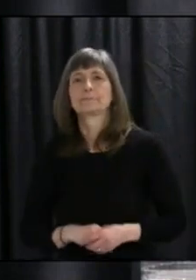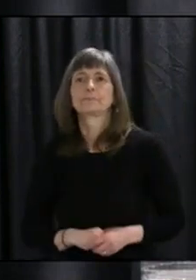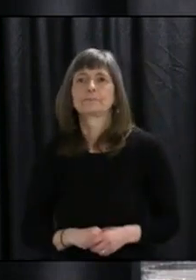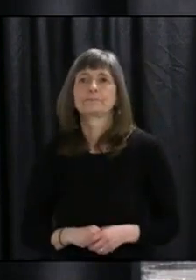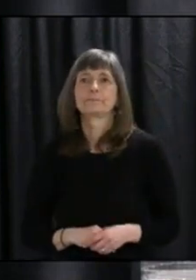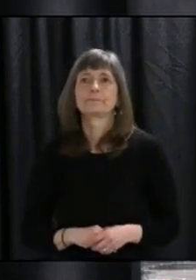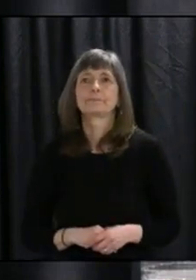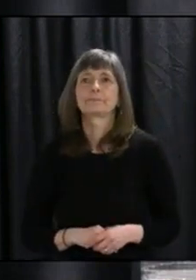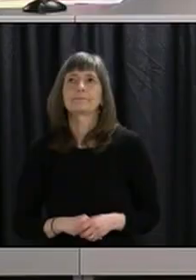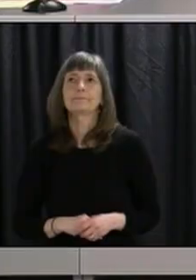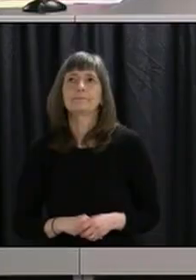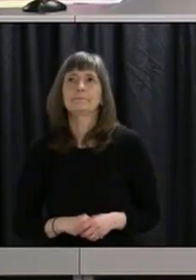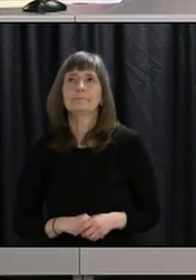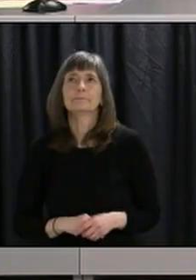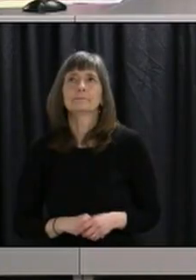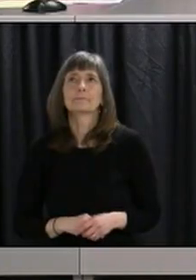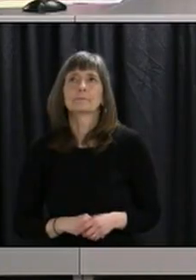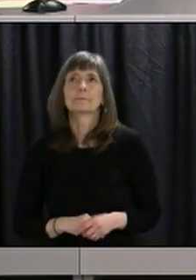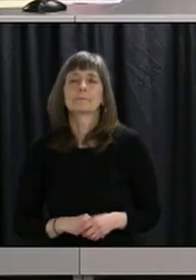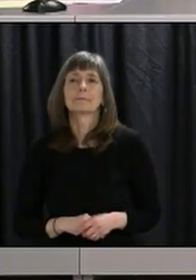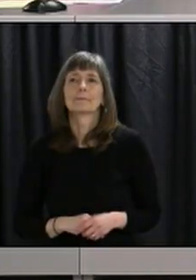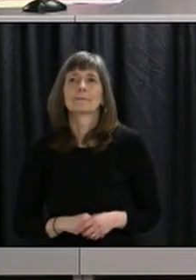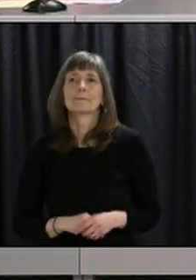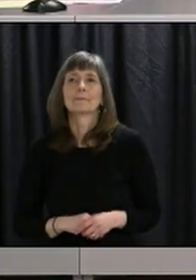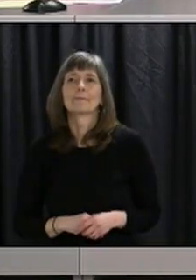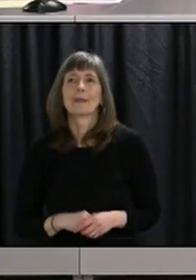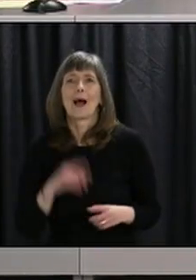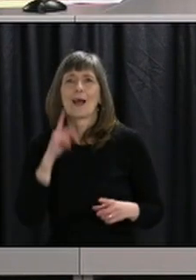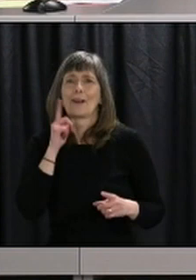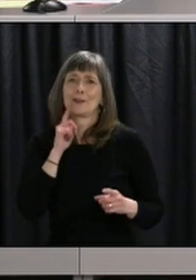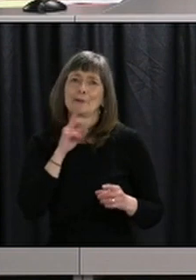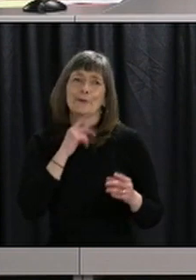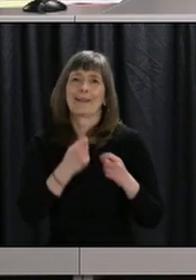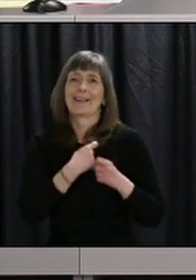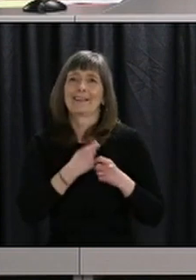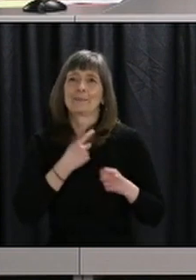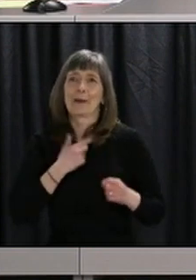Okay. Well, you haven't tasted my cooking, but anyway,